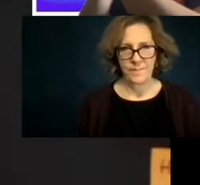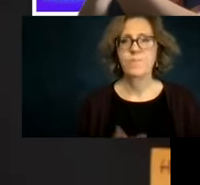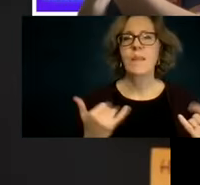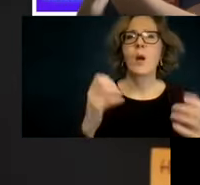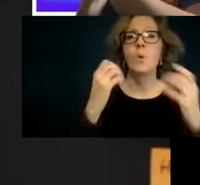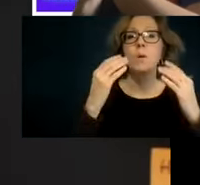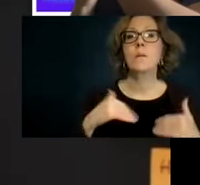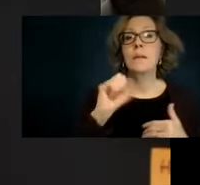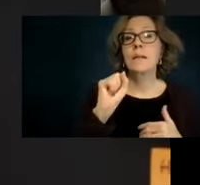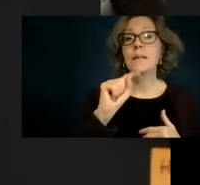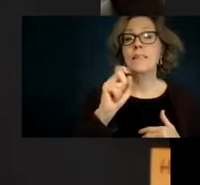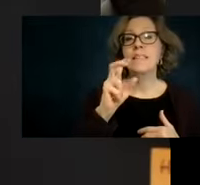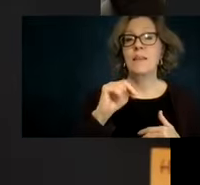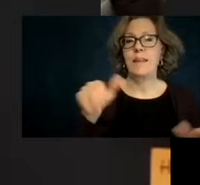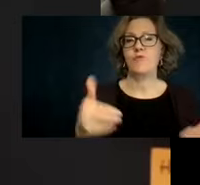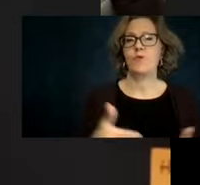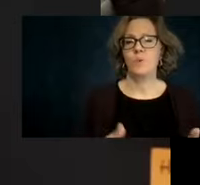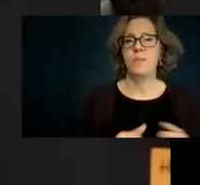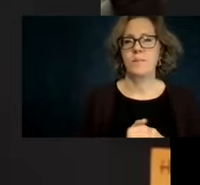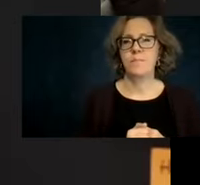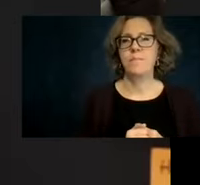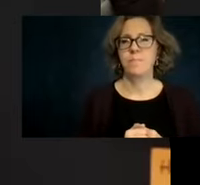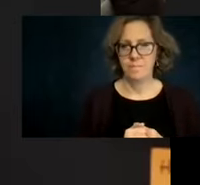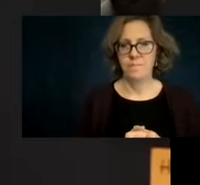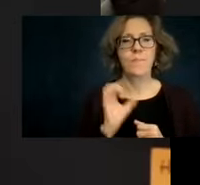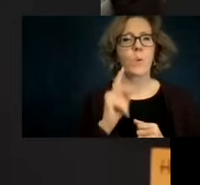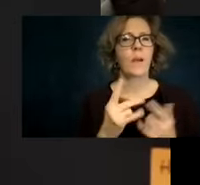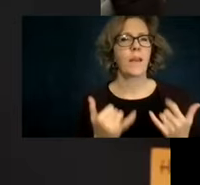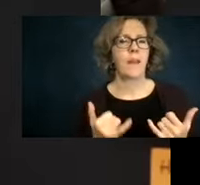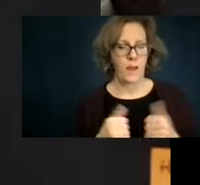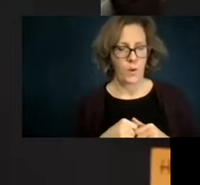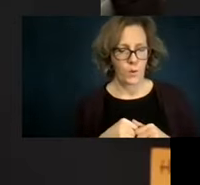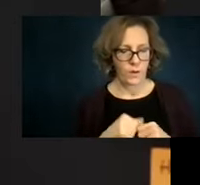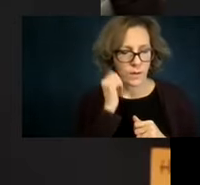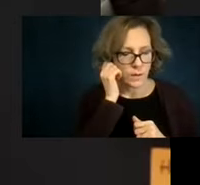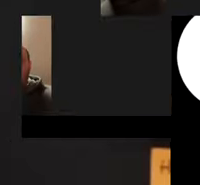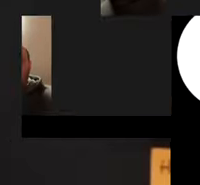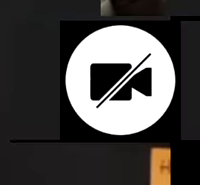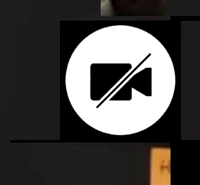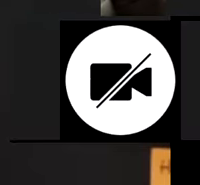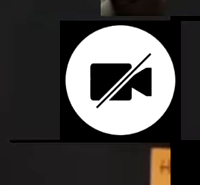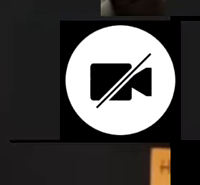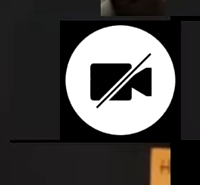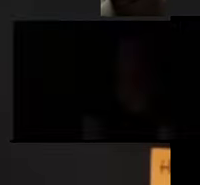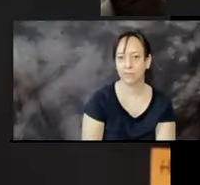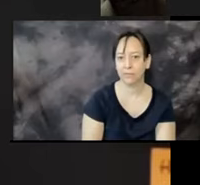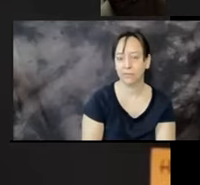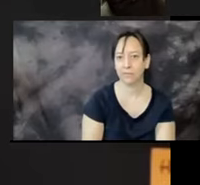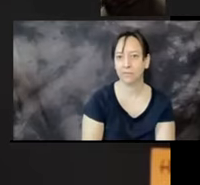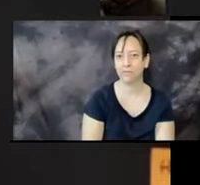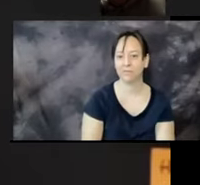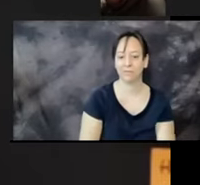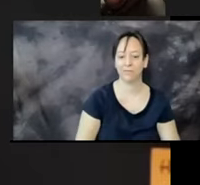introduce. Next, let's watch this video about our next brainstorming tool called How Might